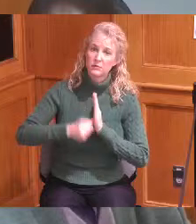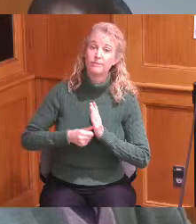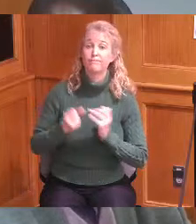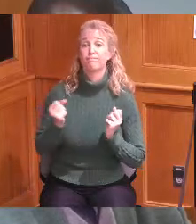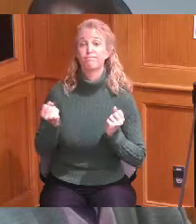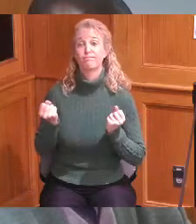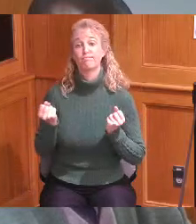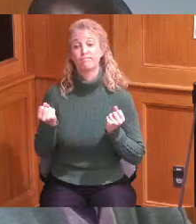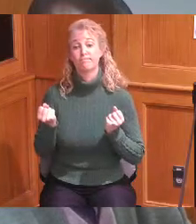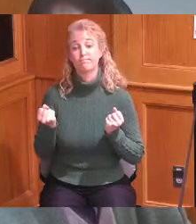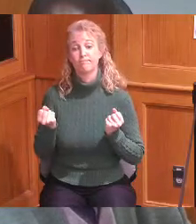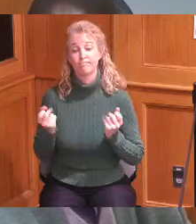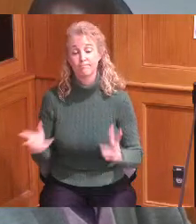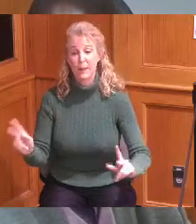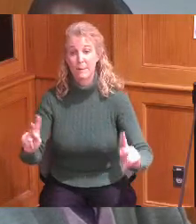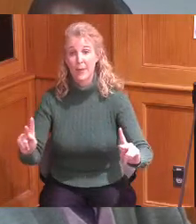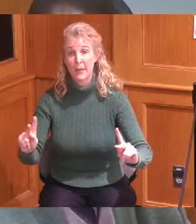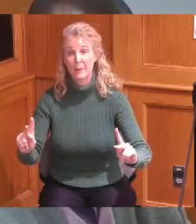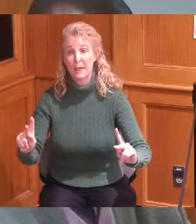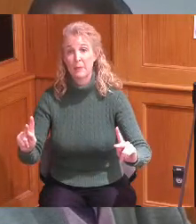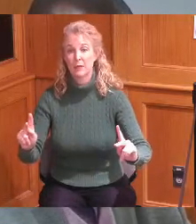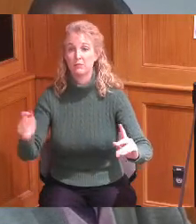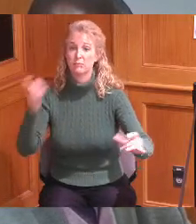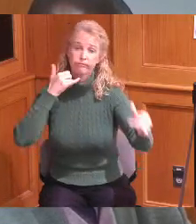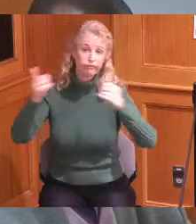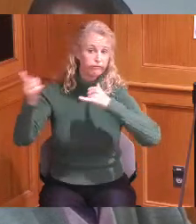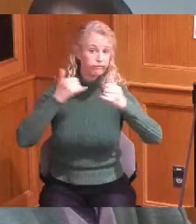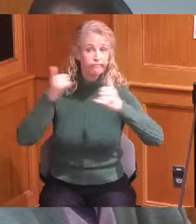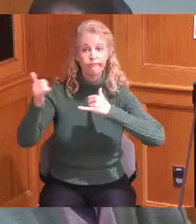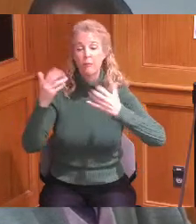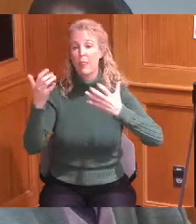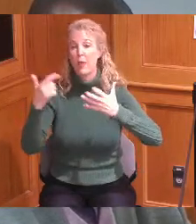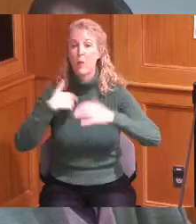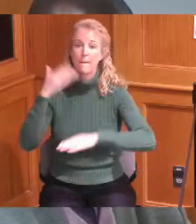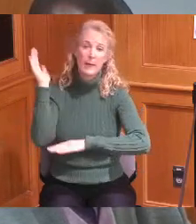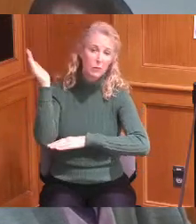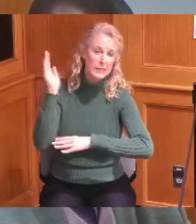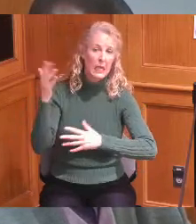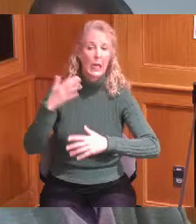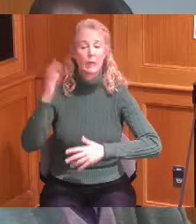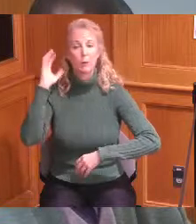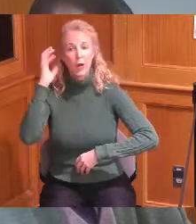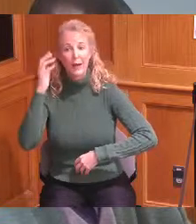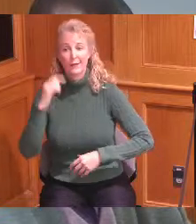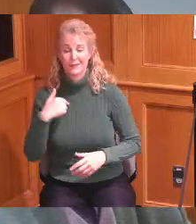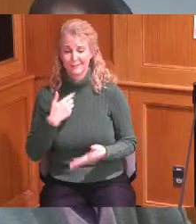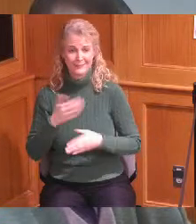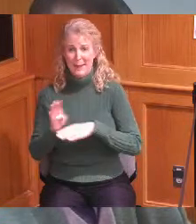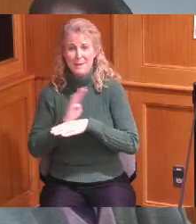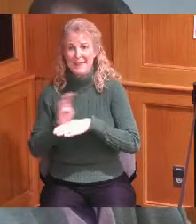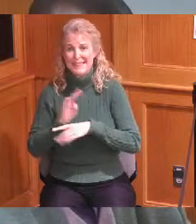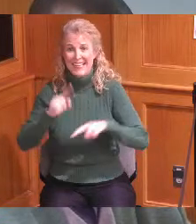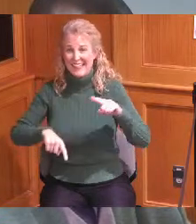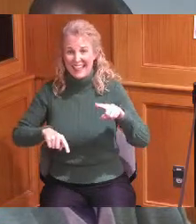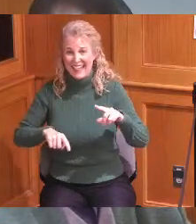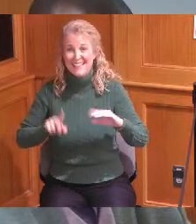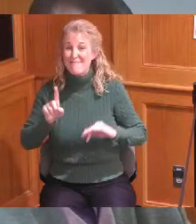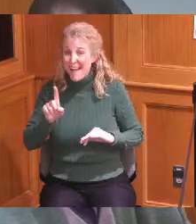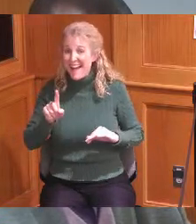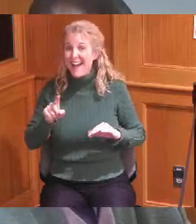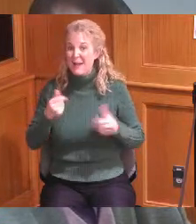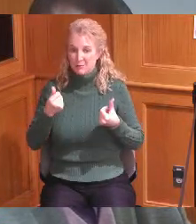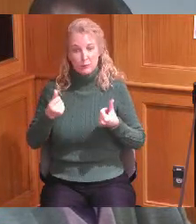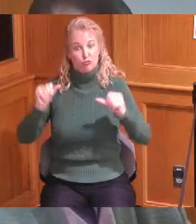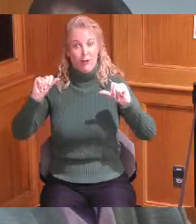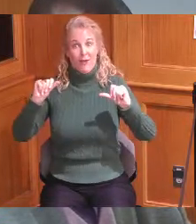And when I stress this, I'm getting a lot of calls to do presentations and podcasts and all that kind of stuff. I don't have time to do them all, but I'm doing as many as